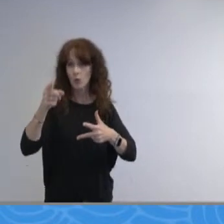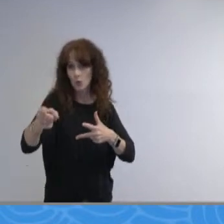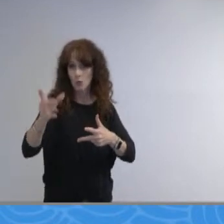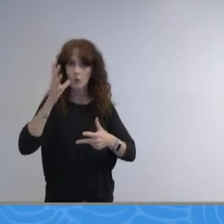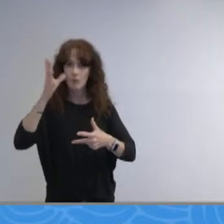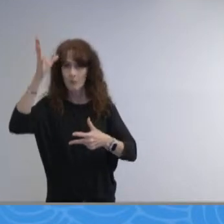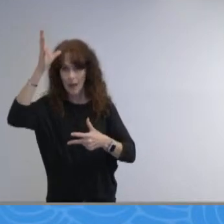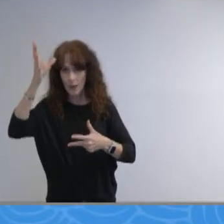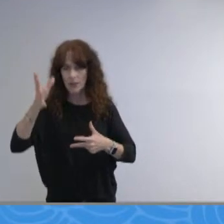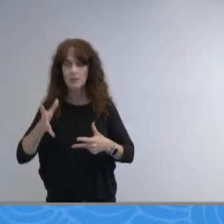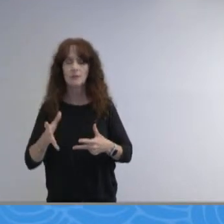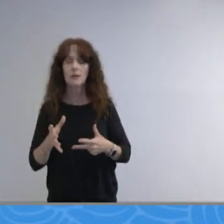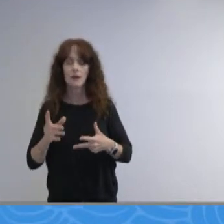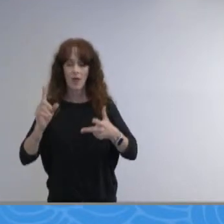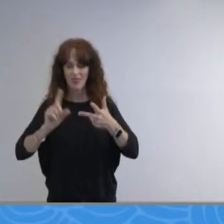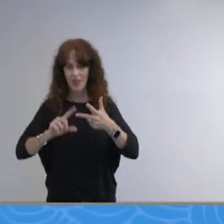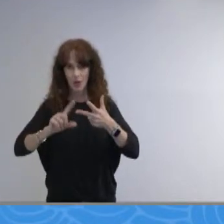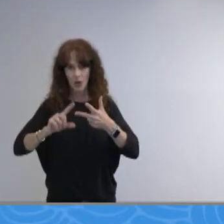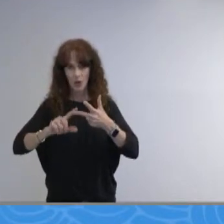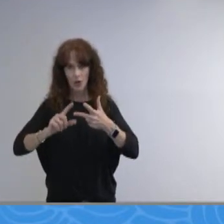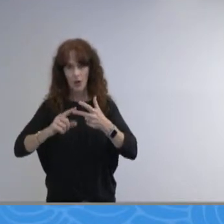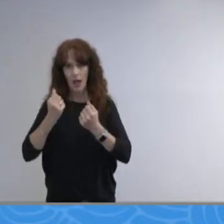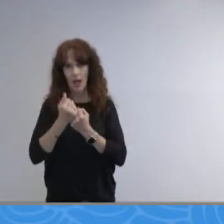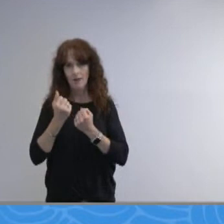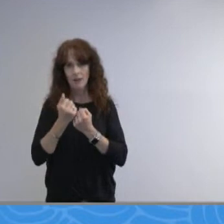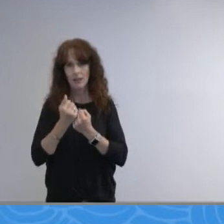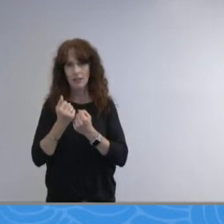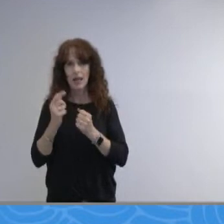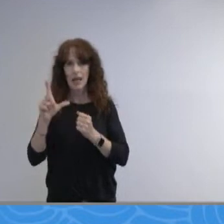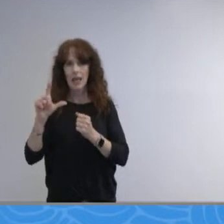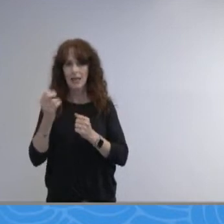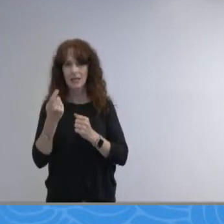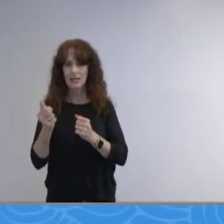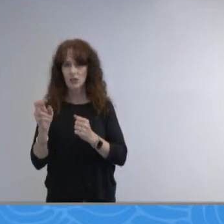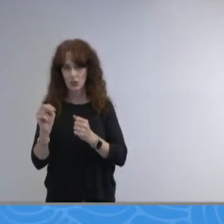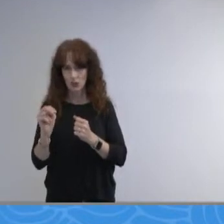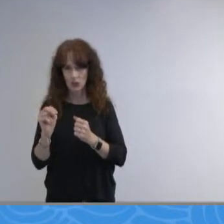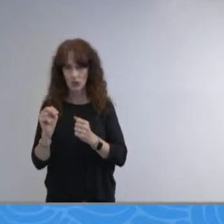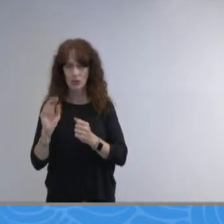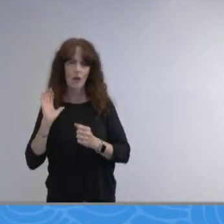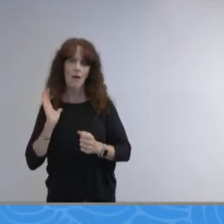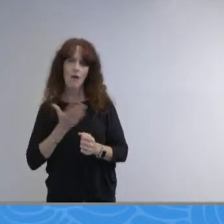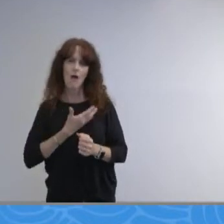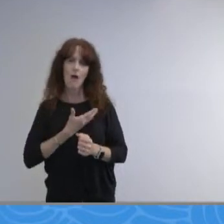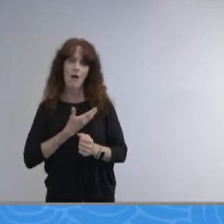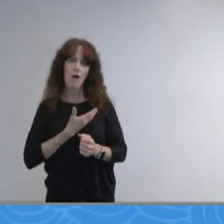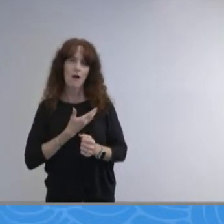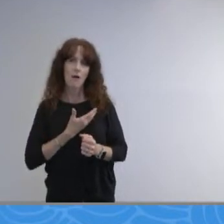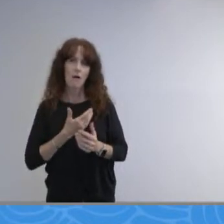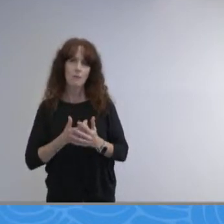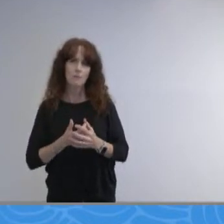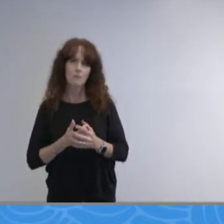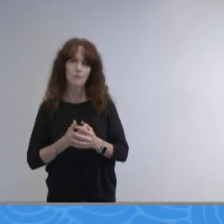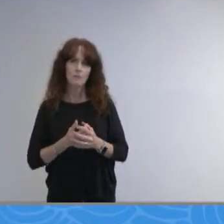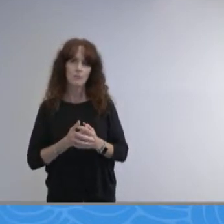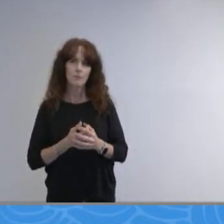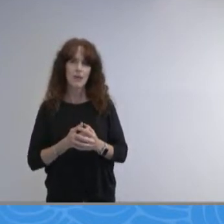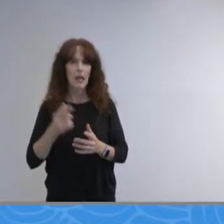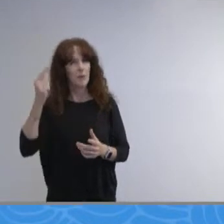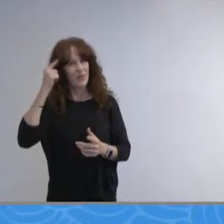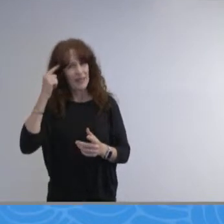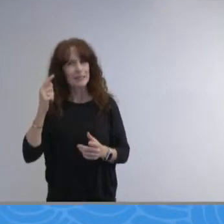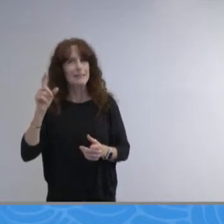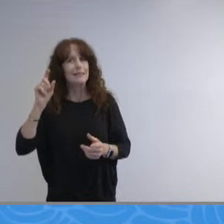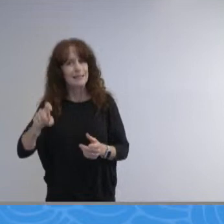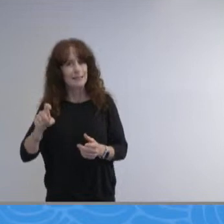parents. The 3rd one, the advocacy and litigation, is when our sense is that you probably need an attorney at